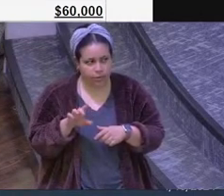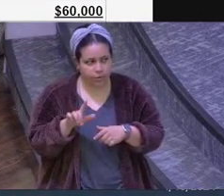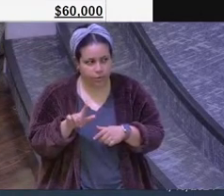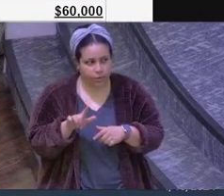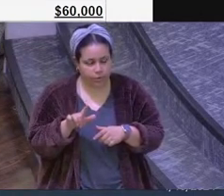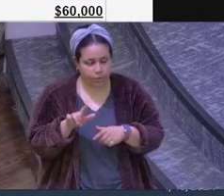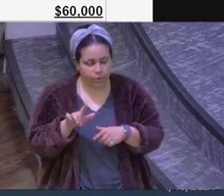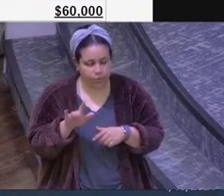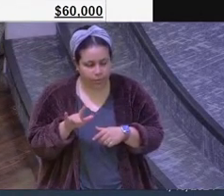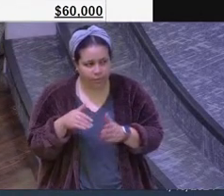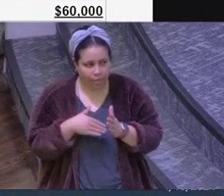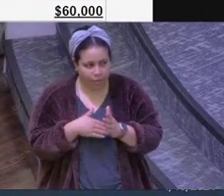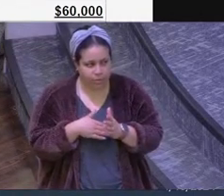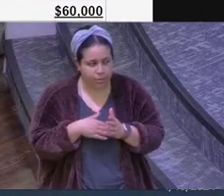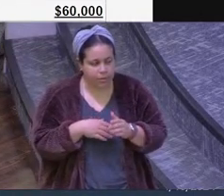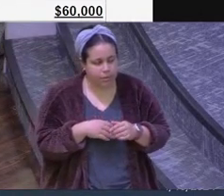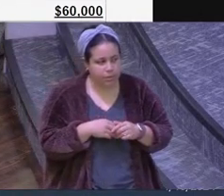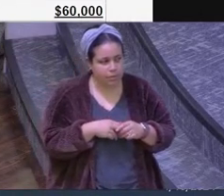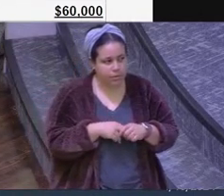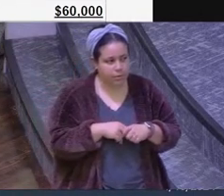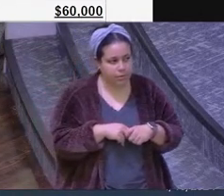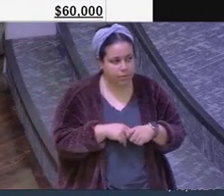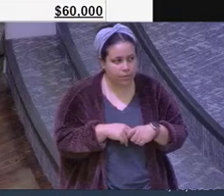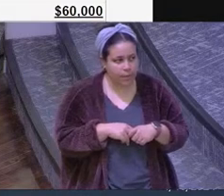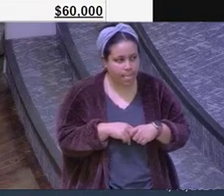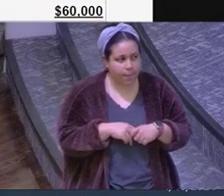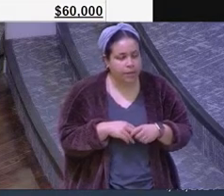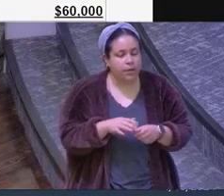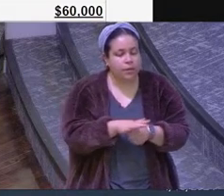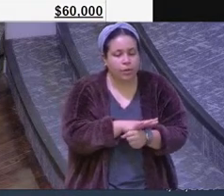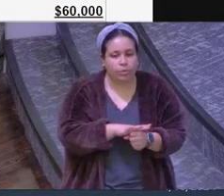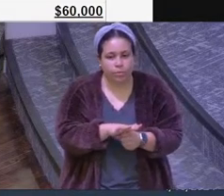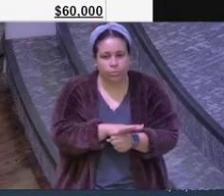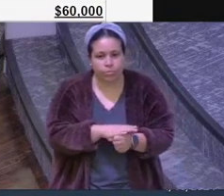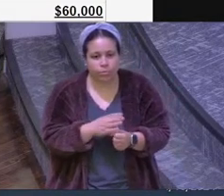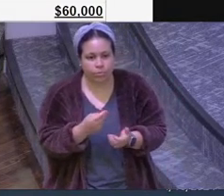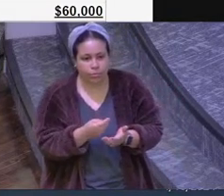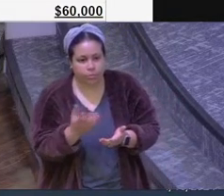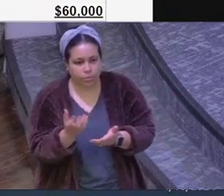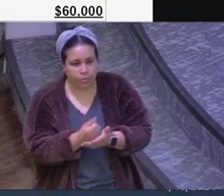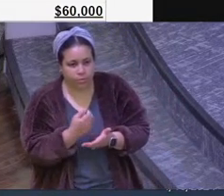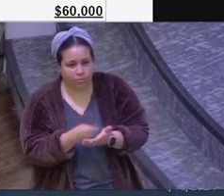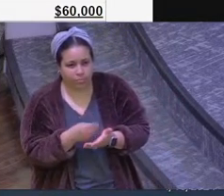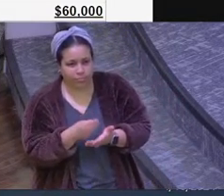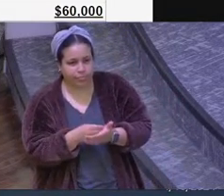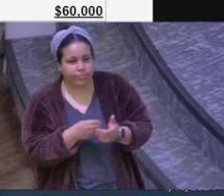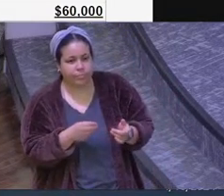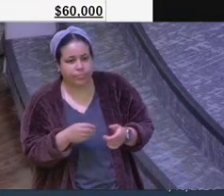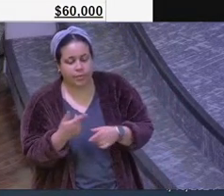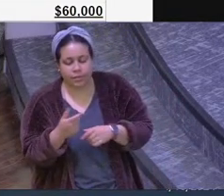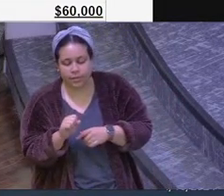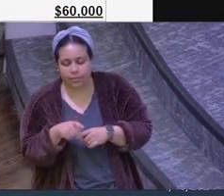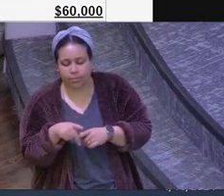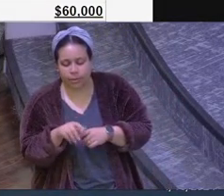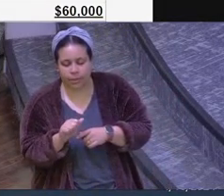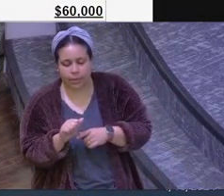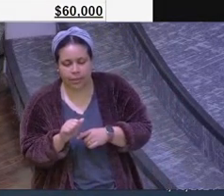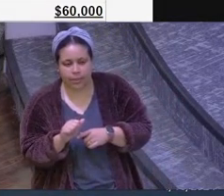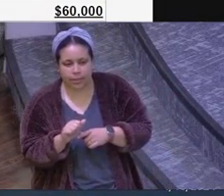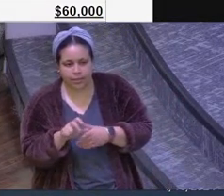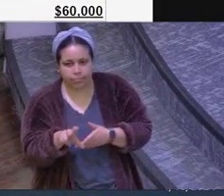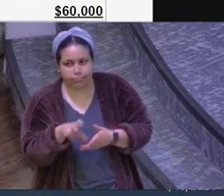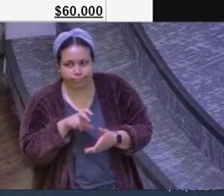$425,000. Other local revenue is kind of a conglomeration. We get dividends back from GSBA on our insurance. We